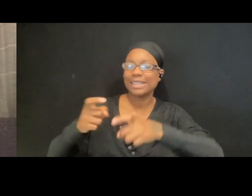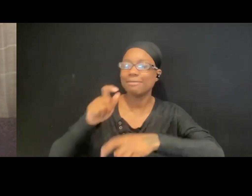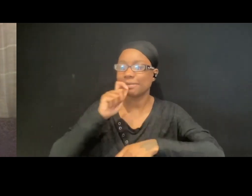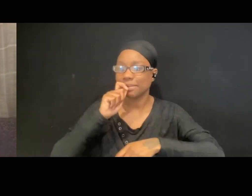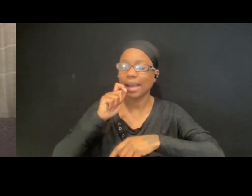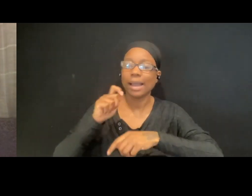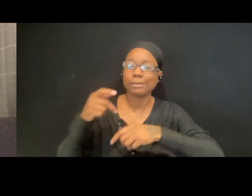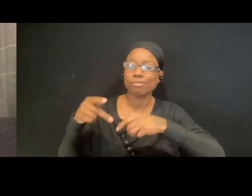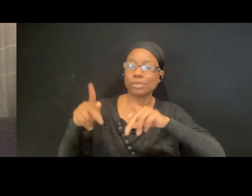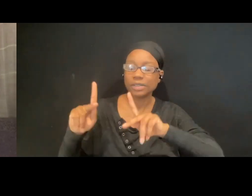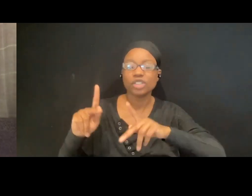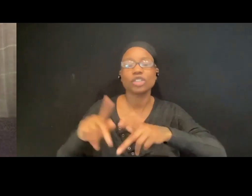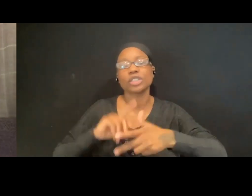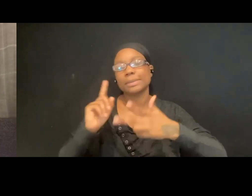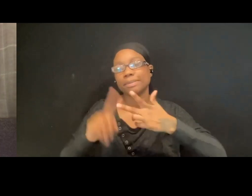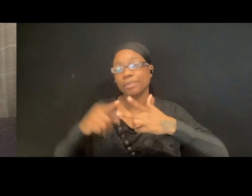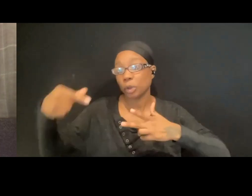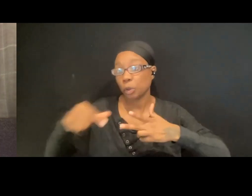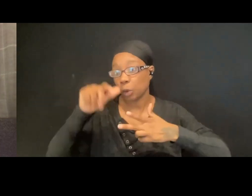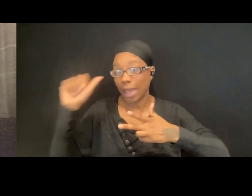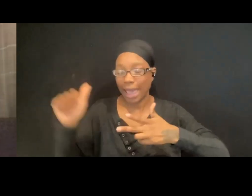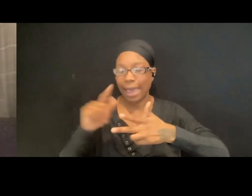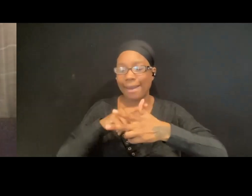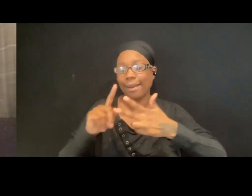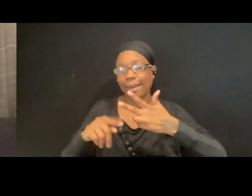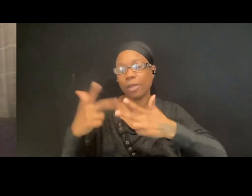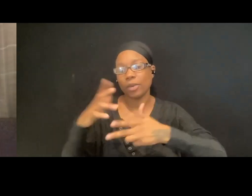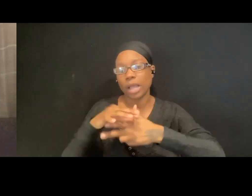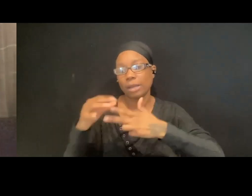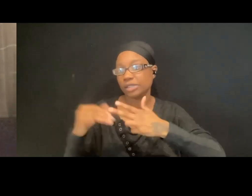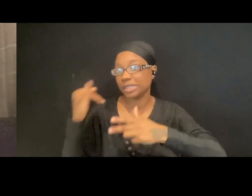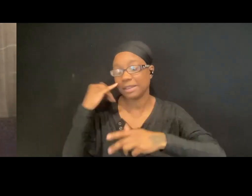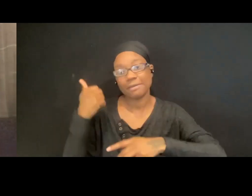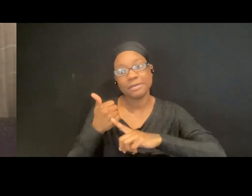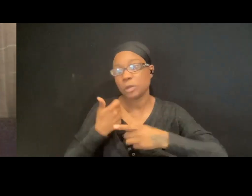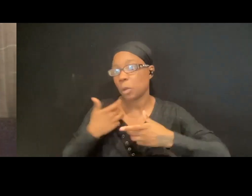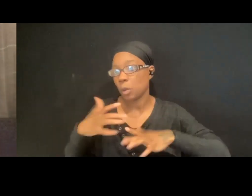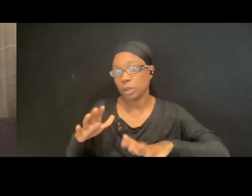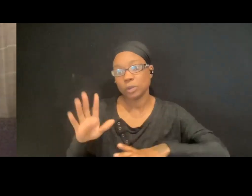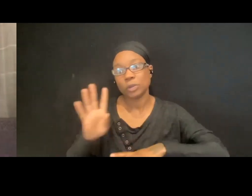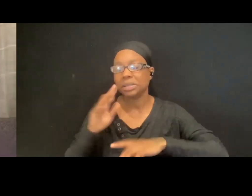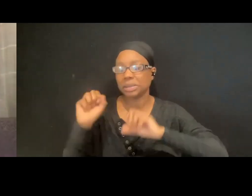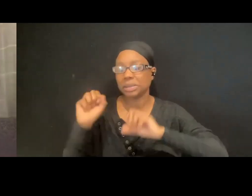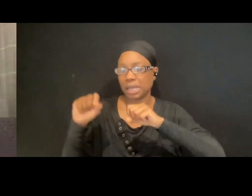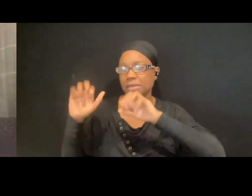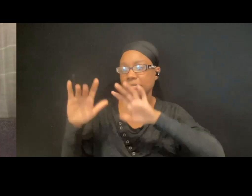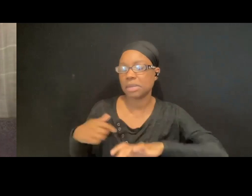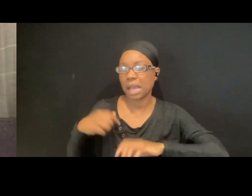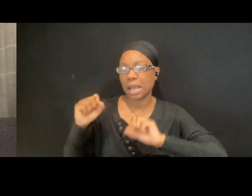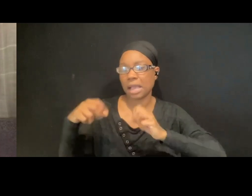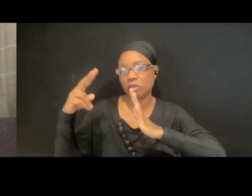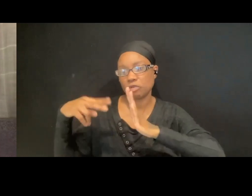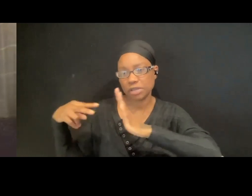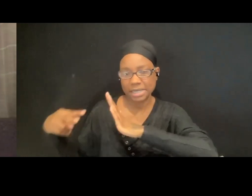like. These are 3 places. If you don't want to speak, I can read it aloud. I might jump in